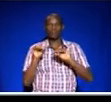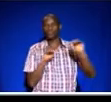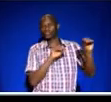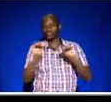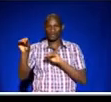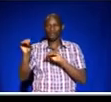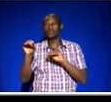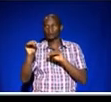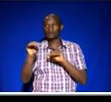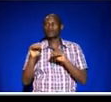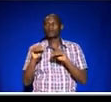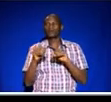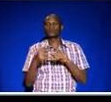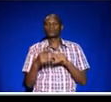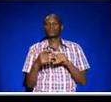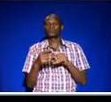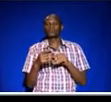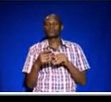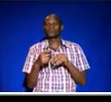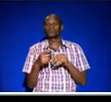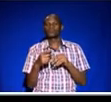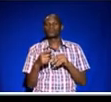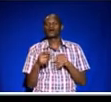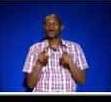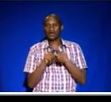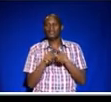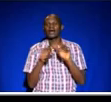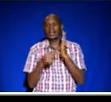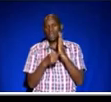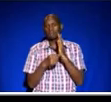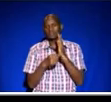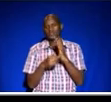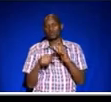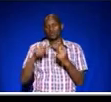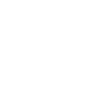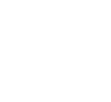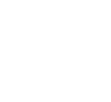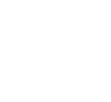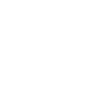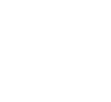the motion that goes, as the name suggests, in a circular manner.